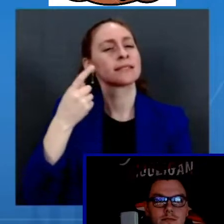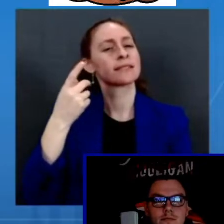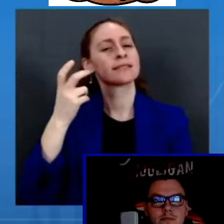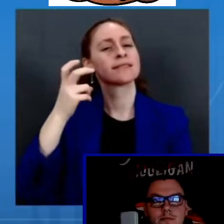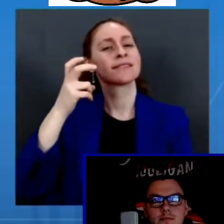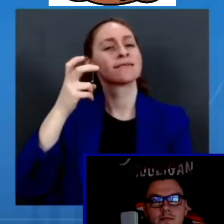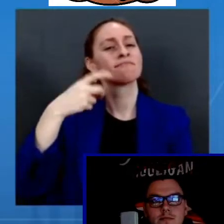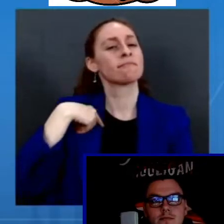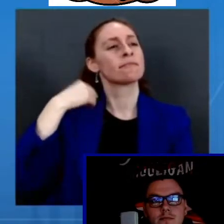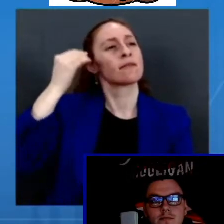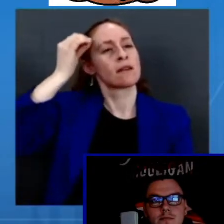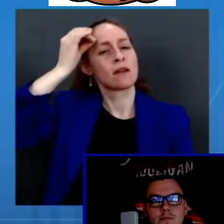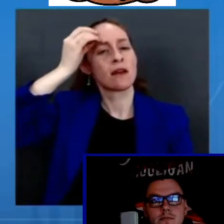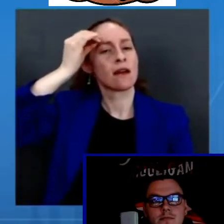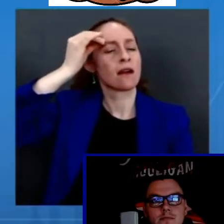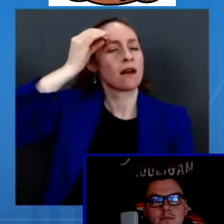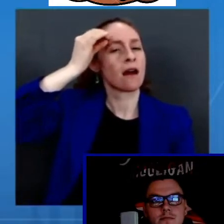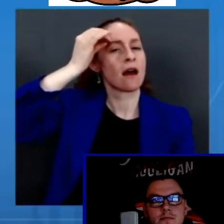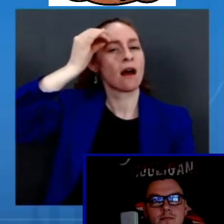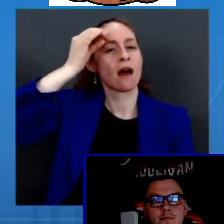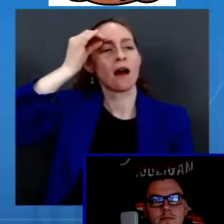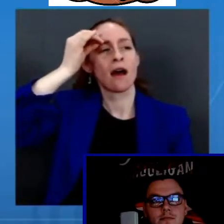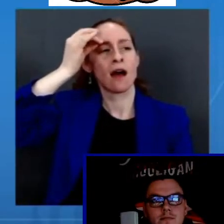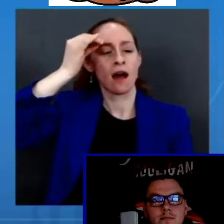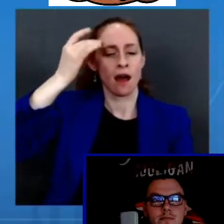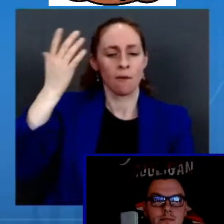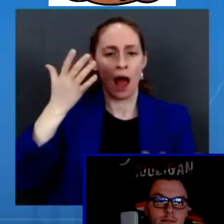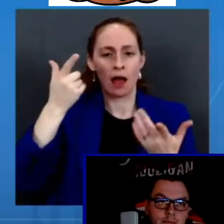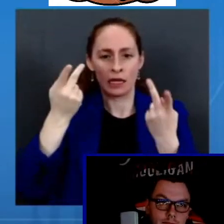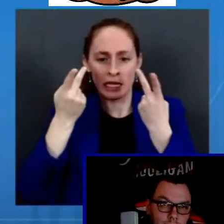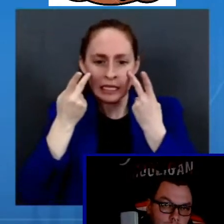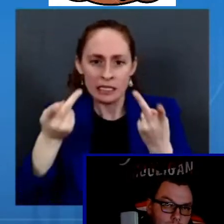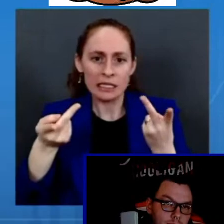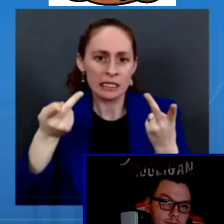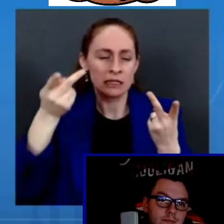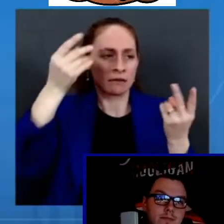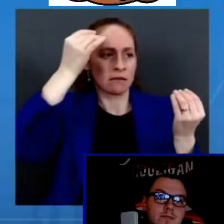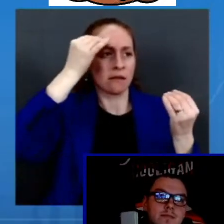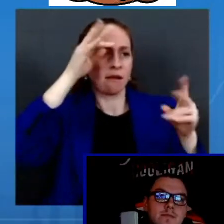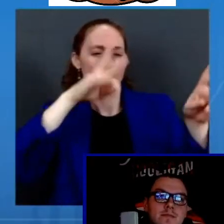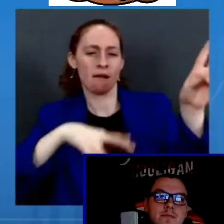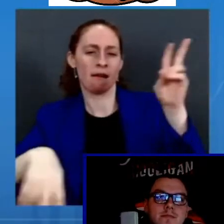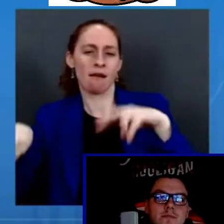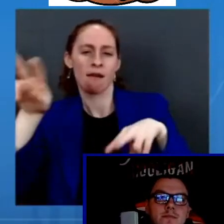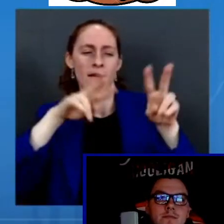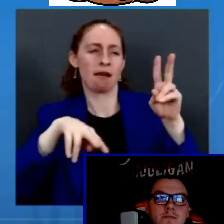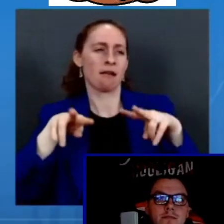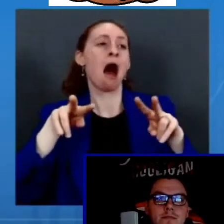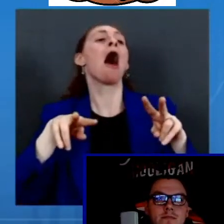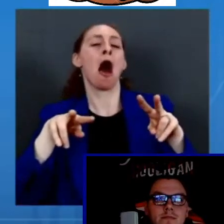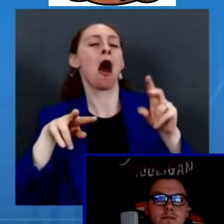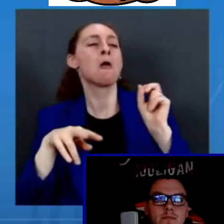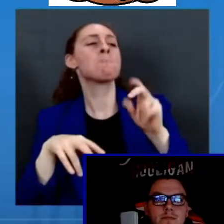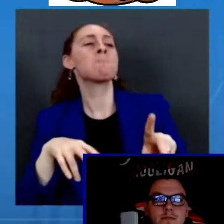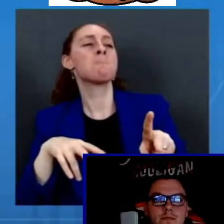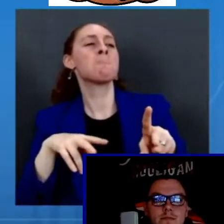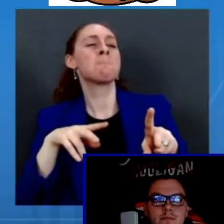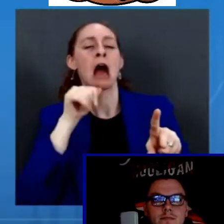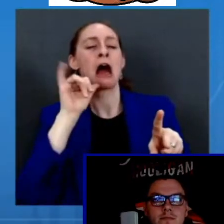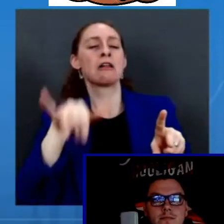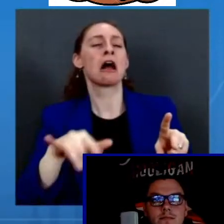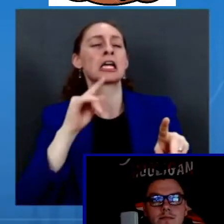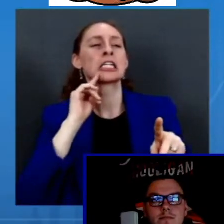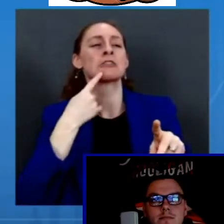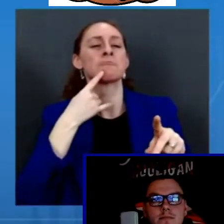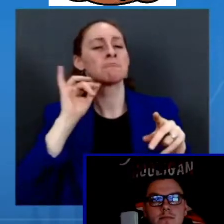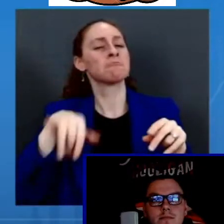severity. Having said that, it is conceivable, Cheryl, that if Omicron takes over